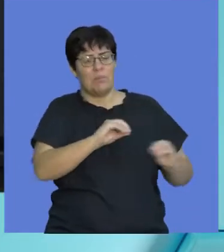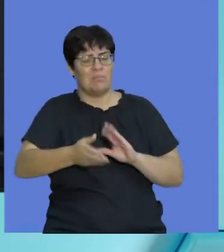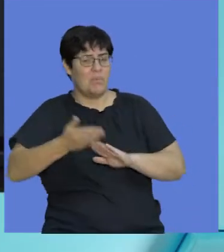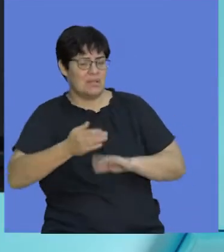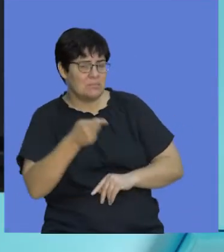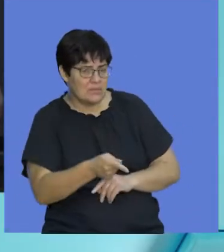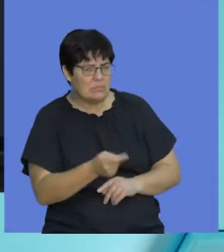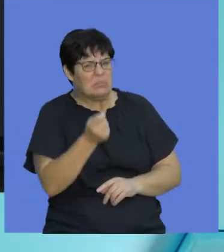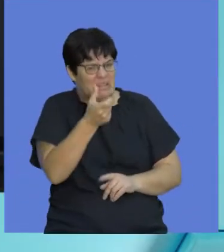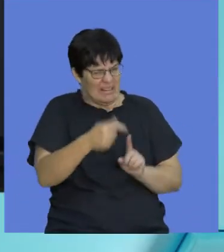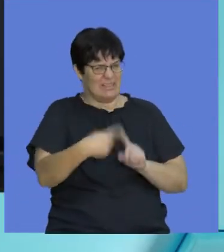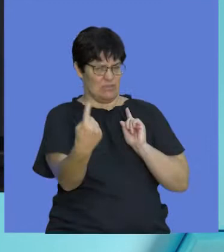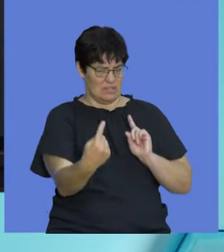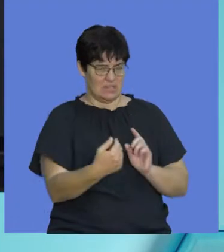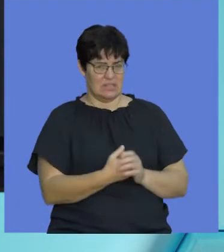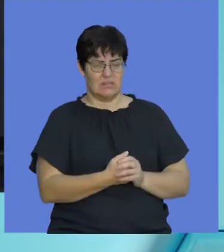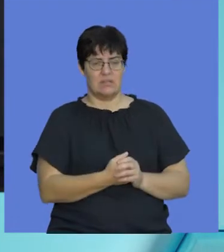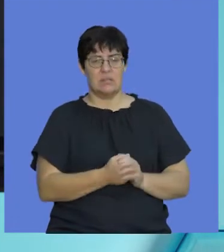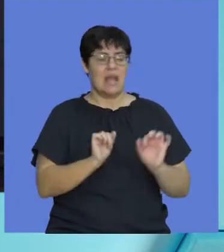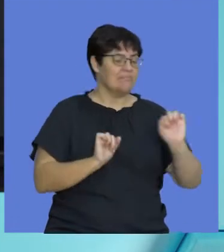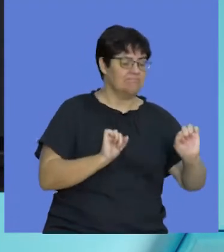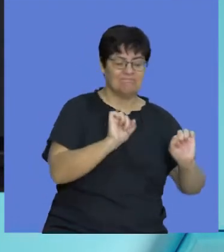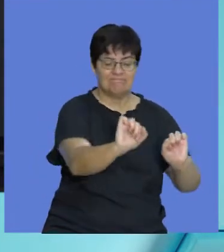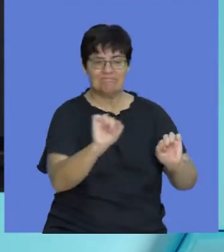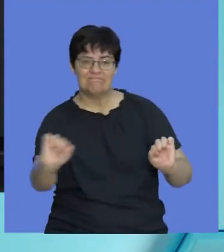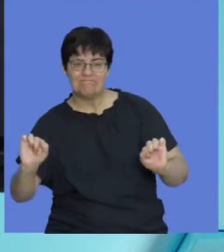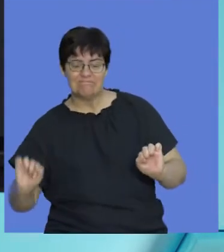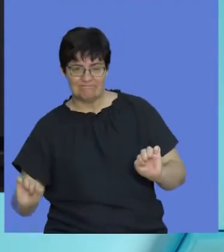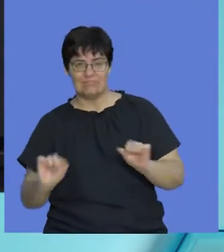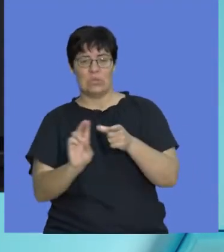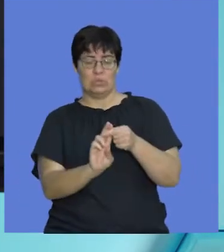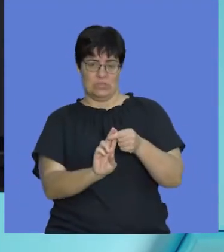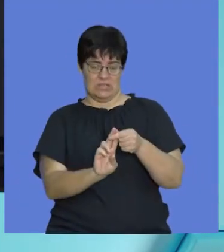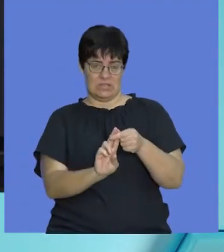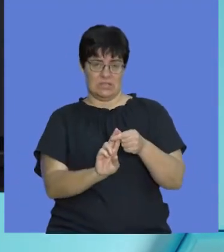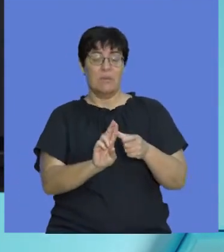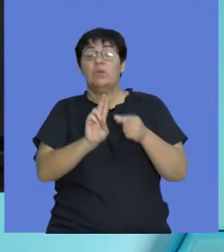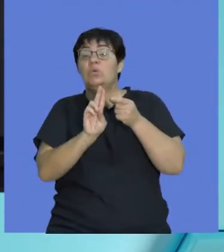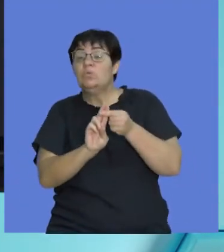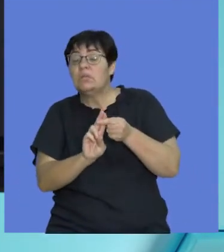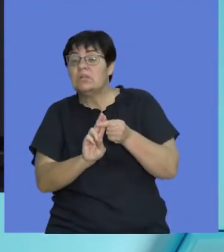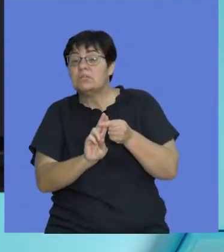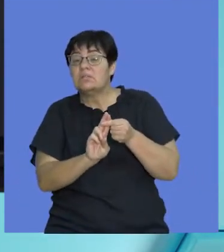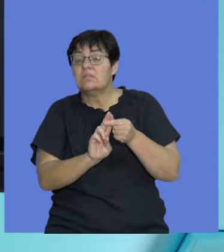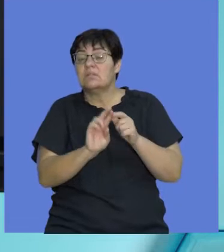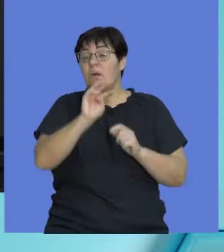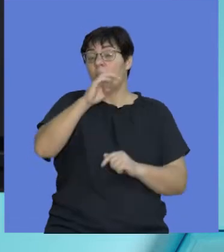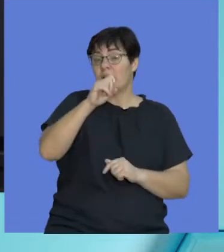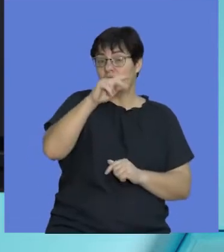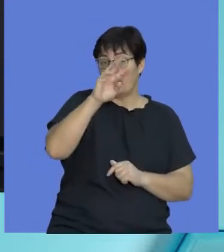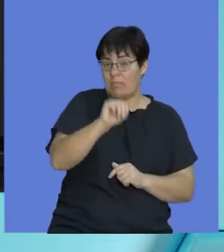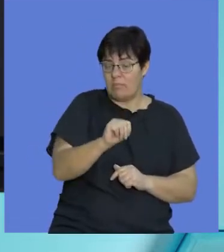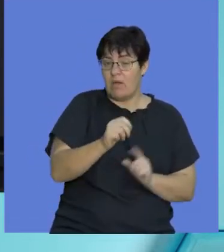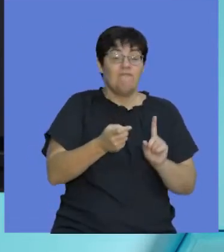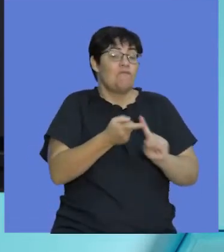used to because a lot of times everything has its own set unit. But what we do with the units with momentum is it